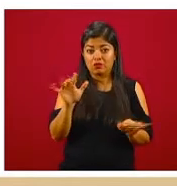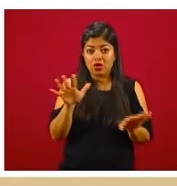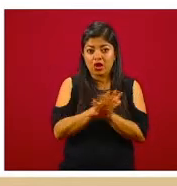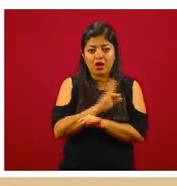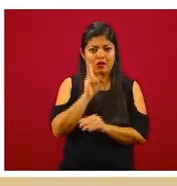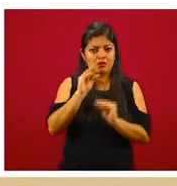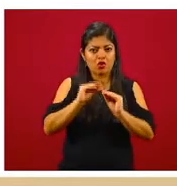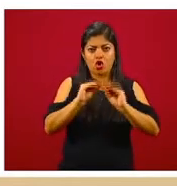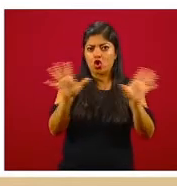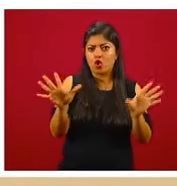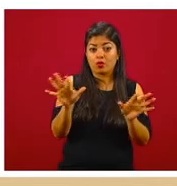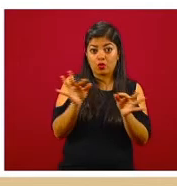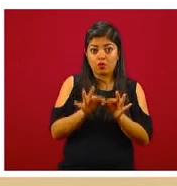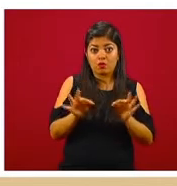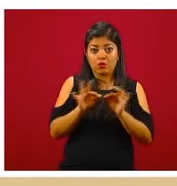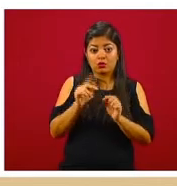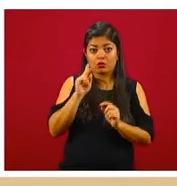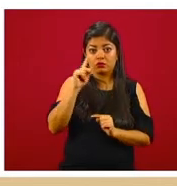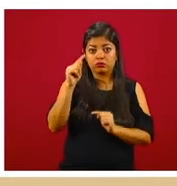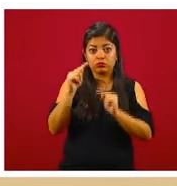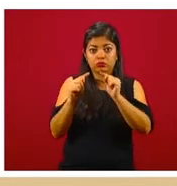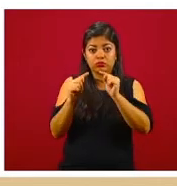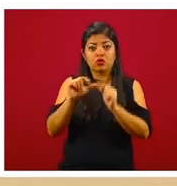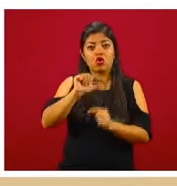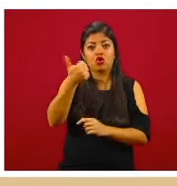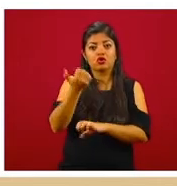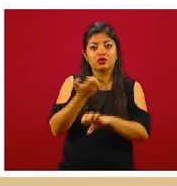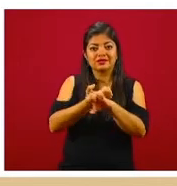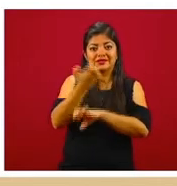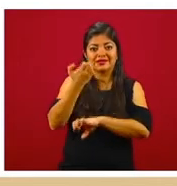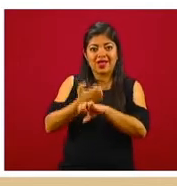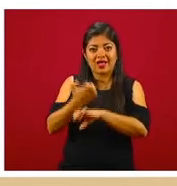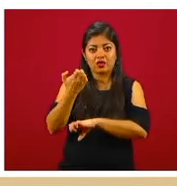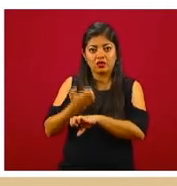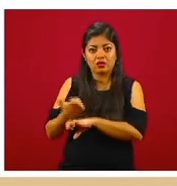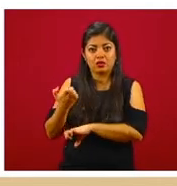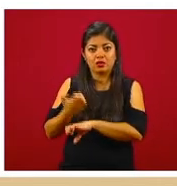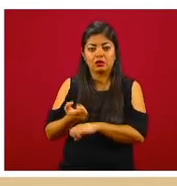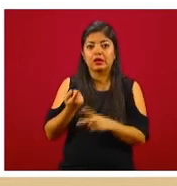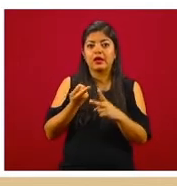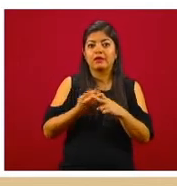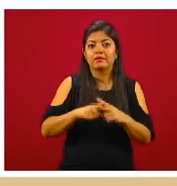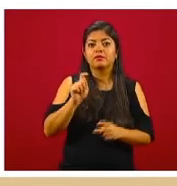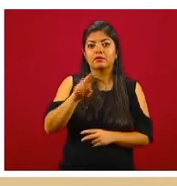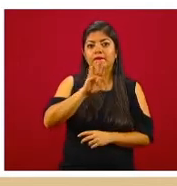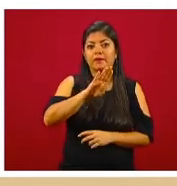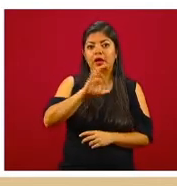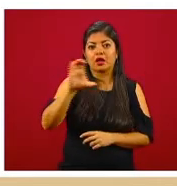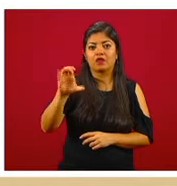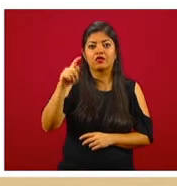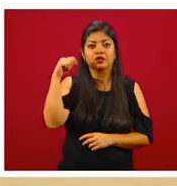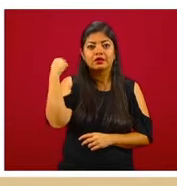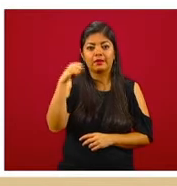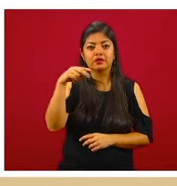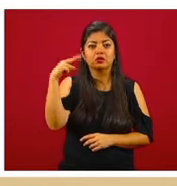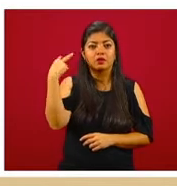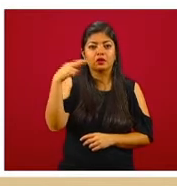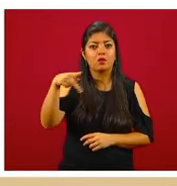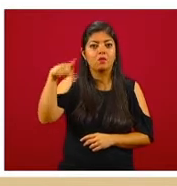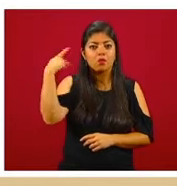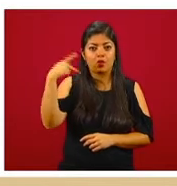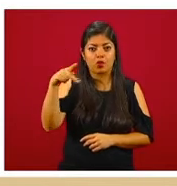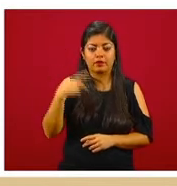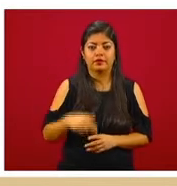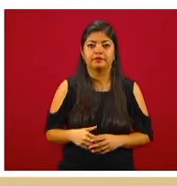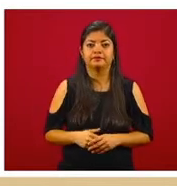are taking notoriamente place in the Mexican importante Valley, and en there, las there is otras a regiones, drastic las otras change entidades that's federativas, also very empezando por important for Baja the different California, regions Tabasco, Veracruz, in the Puebla, different states,